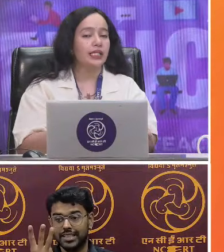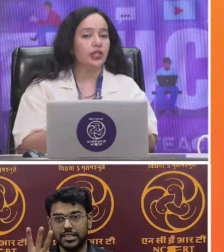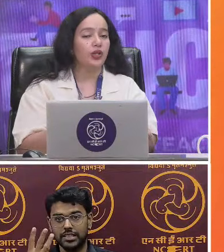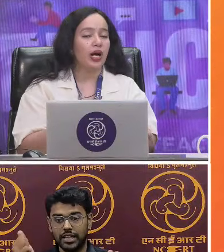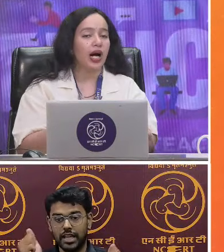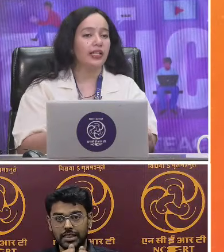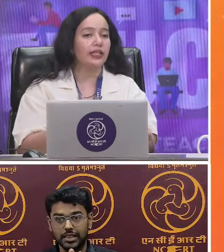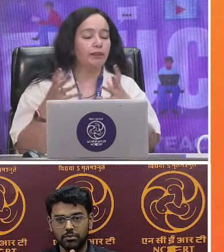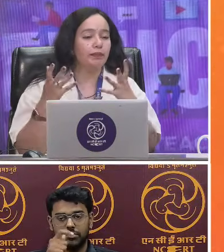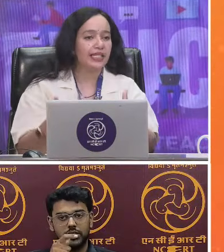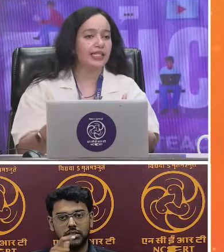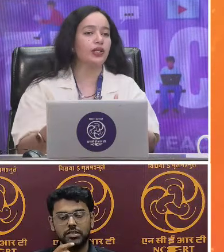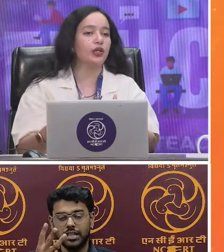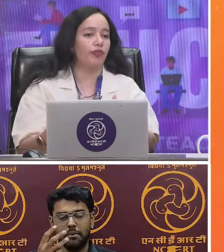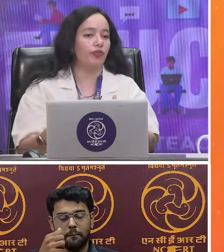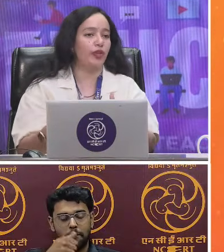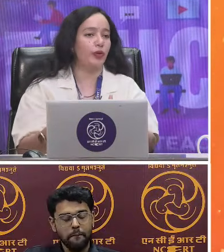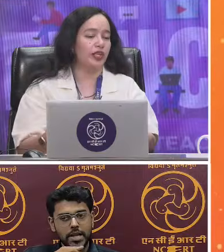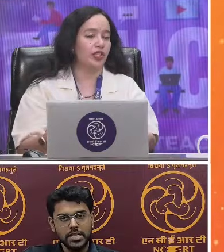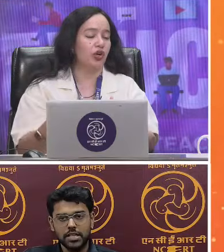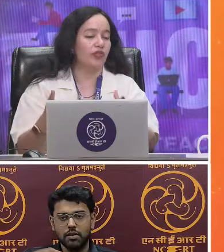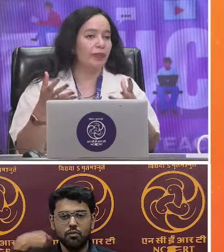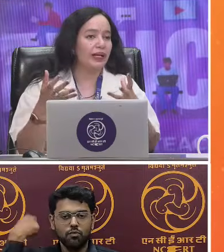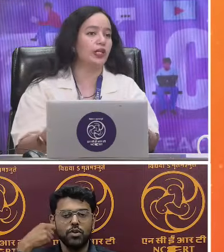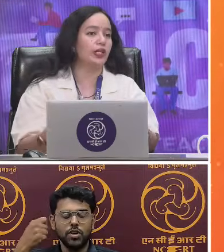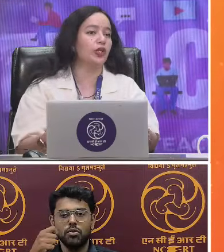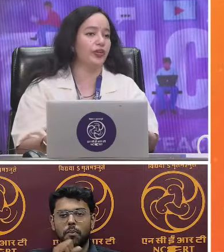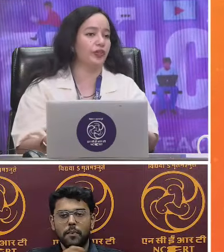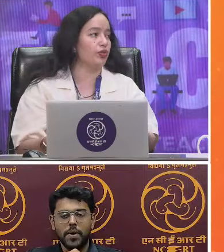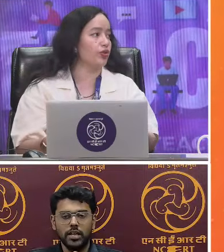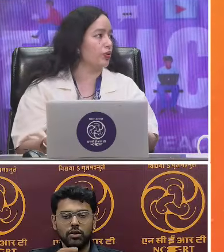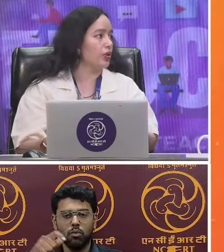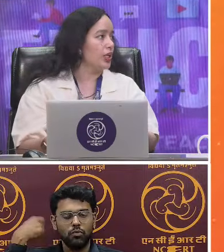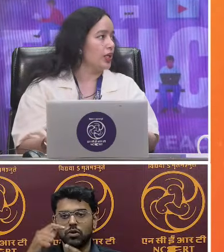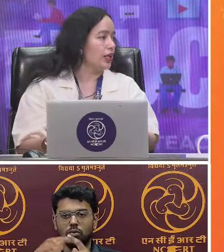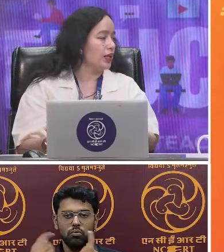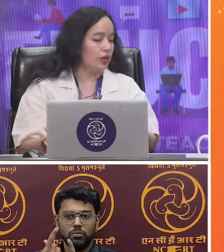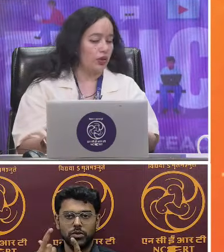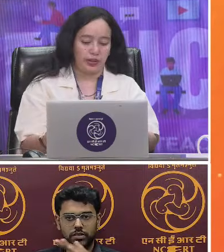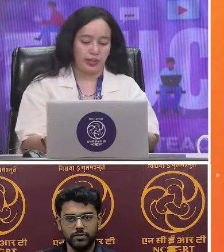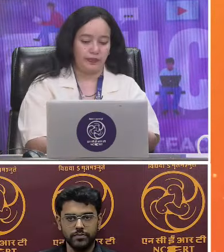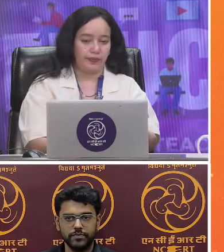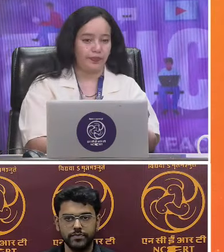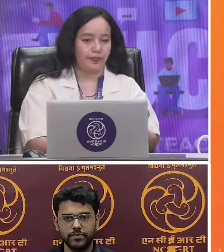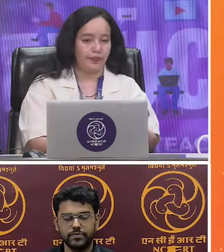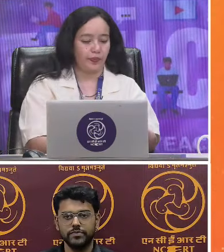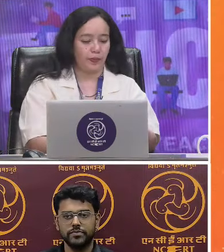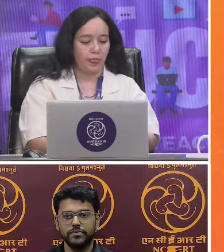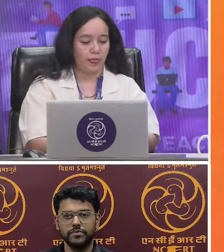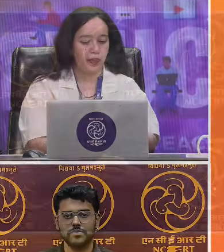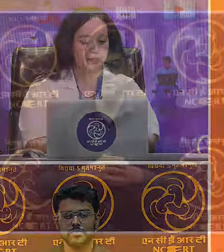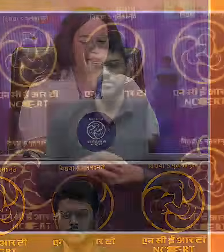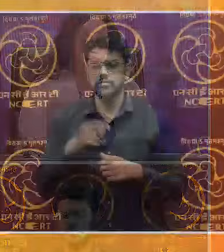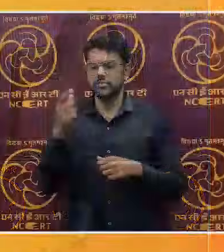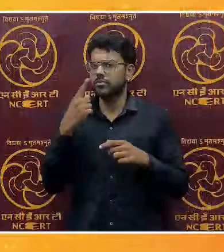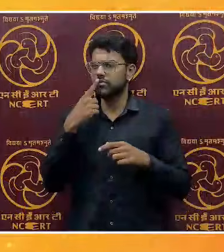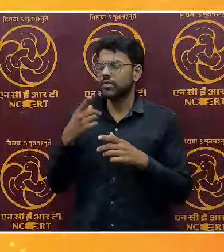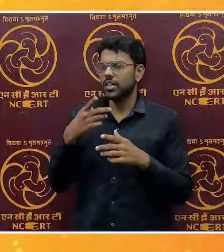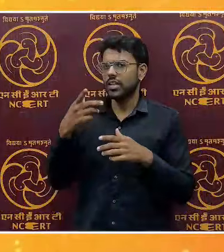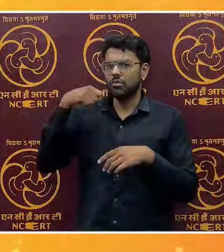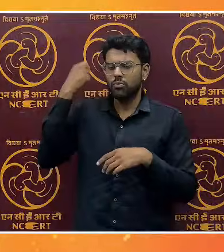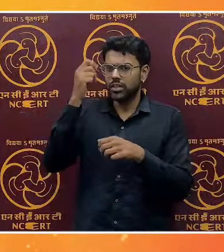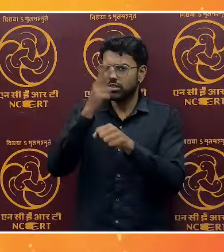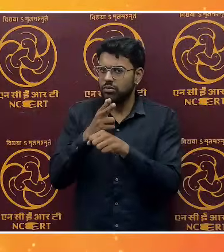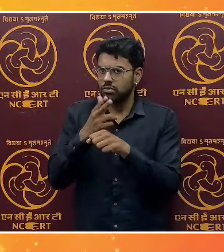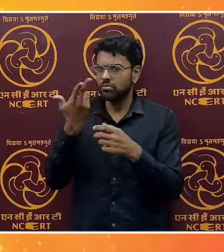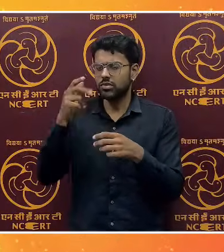elements are the basic of video production, of the basic of video studio. Okay. Camera. And what about the choice of camera?